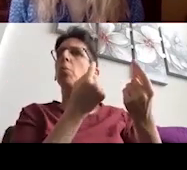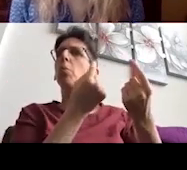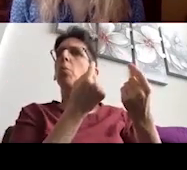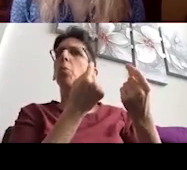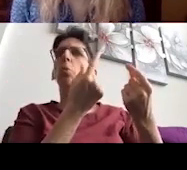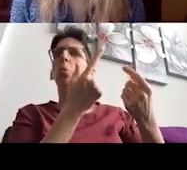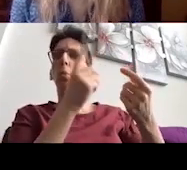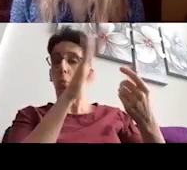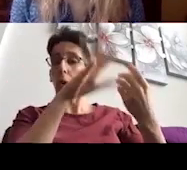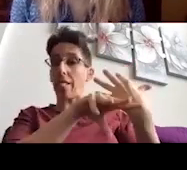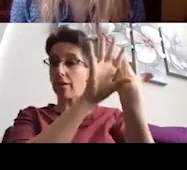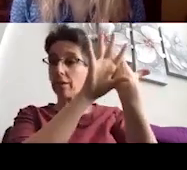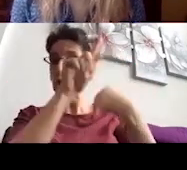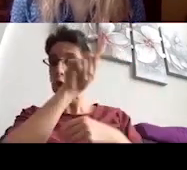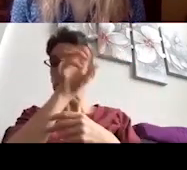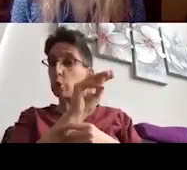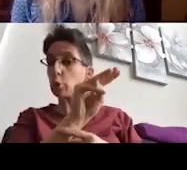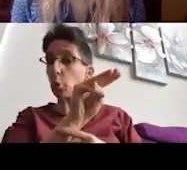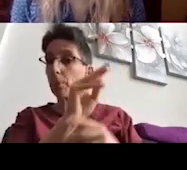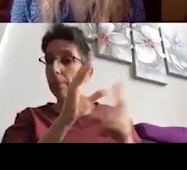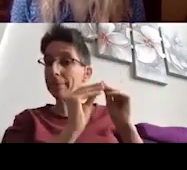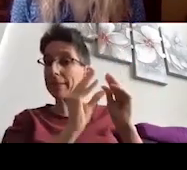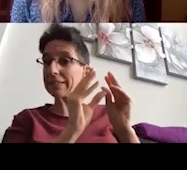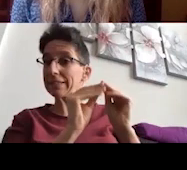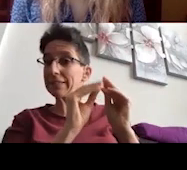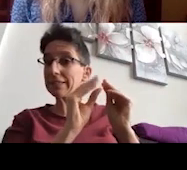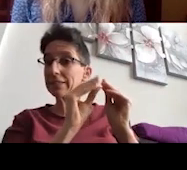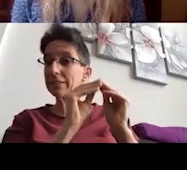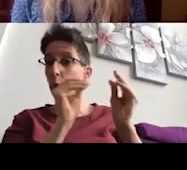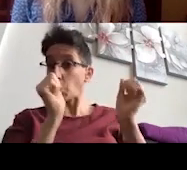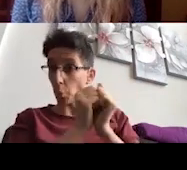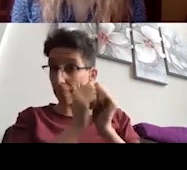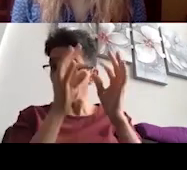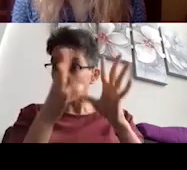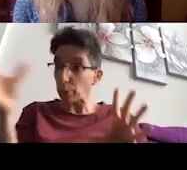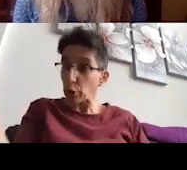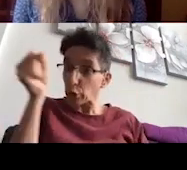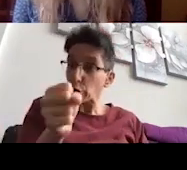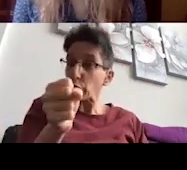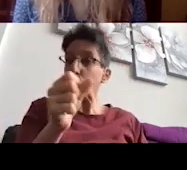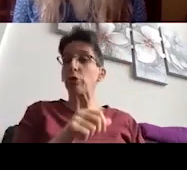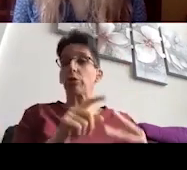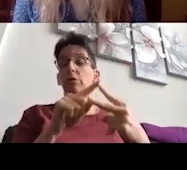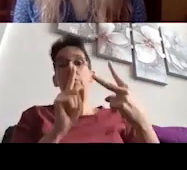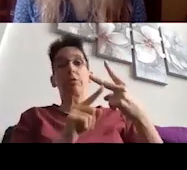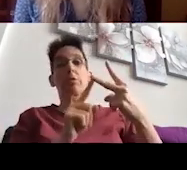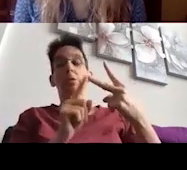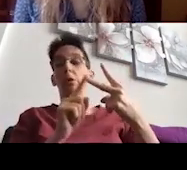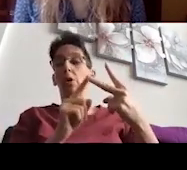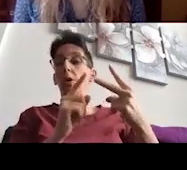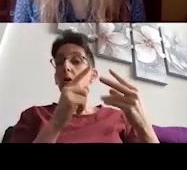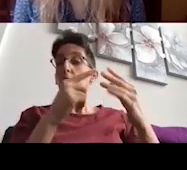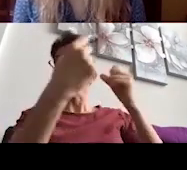I have to think about what we're going to do in terms of if it's a Zoom meeting maybe with the interpreter